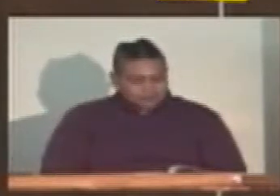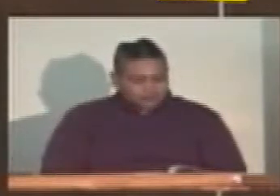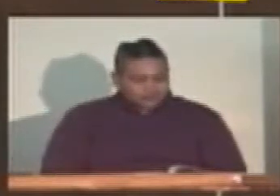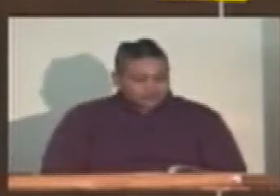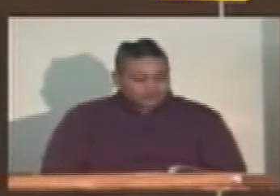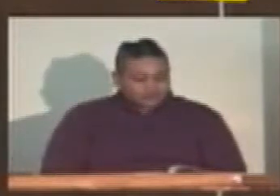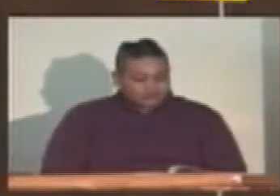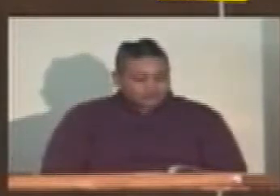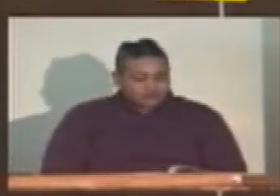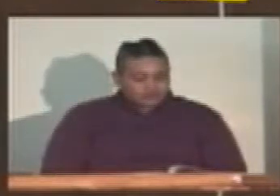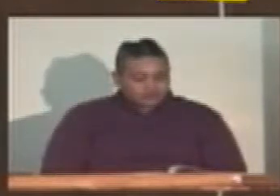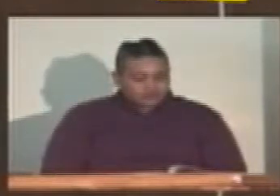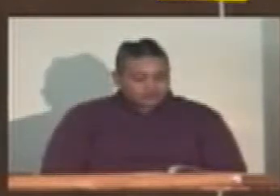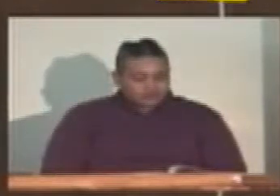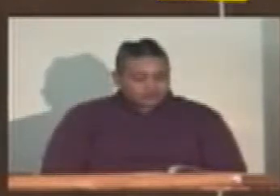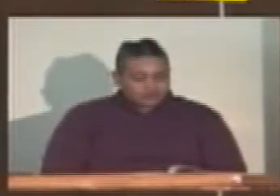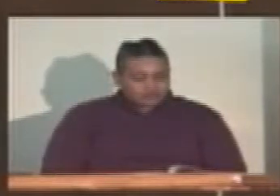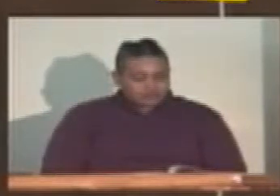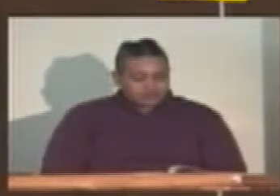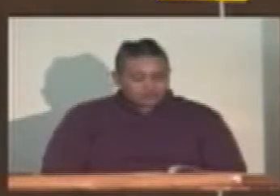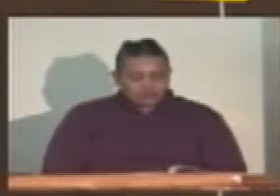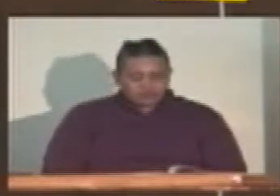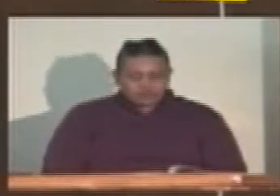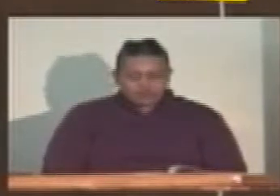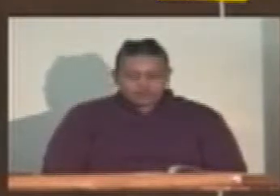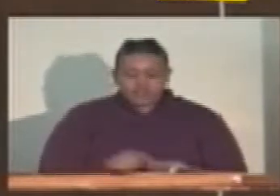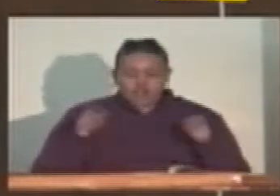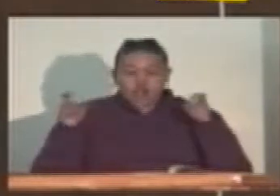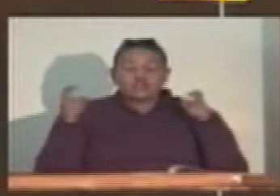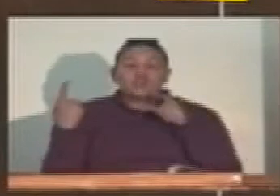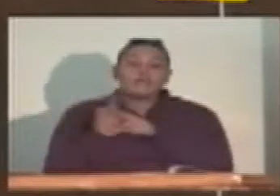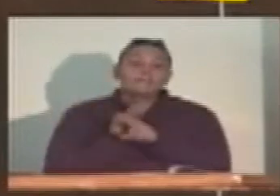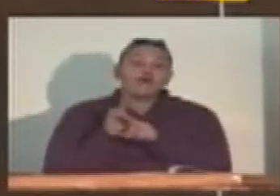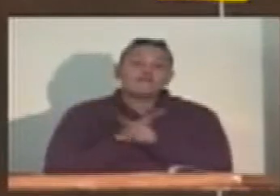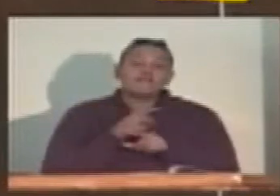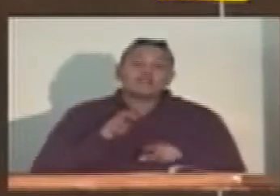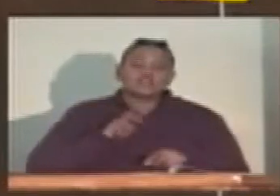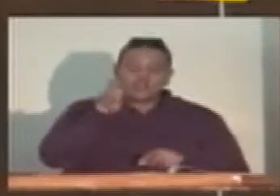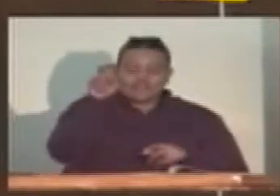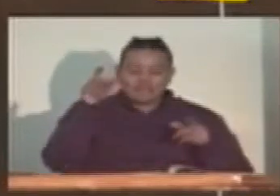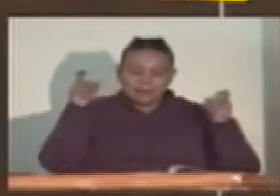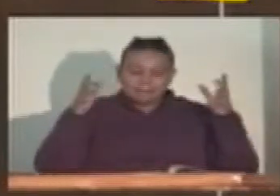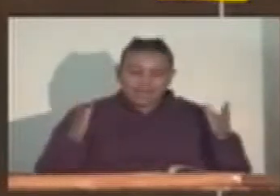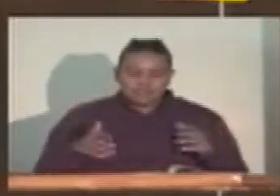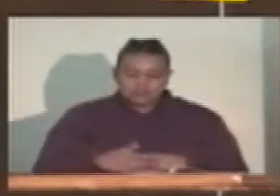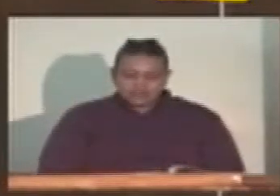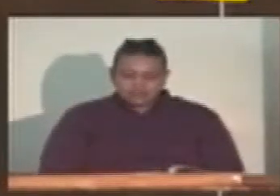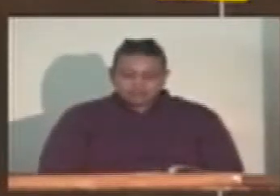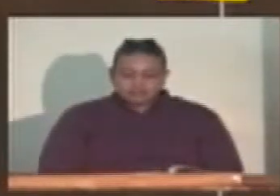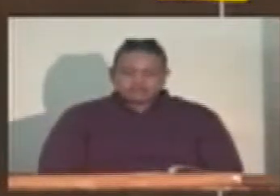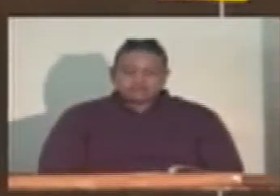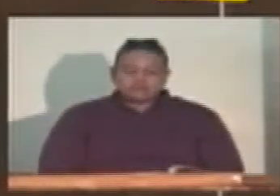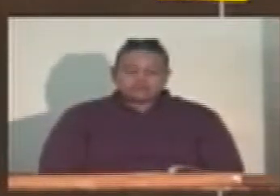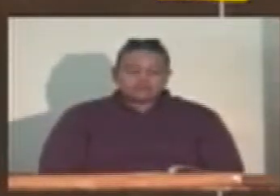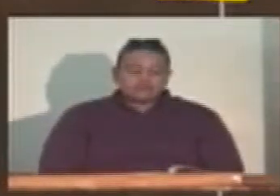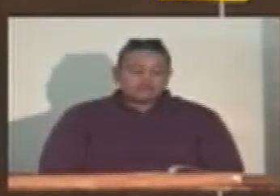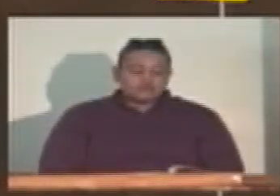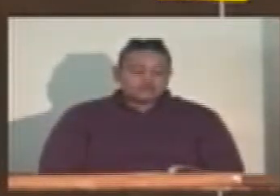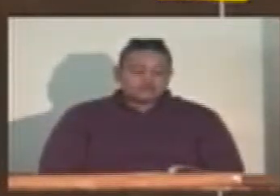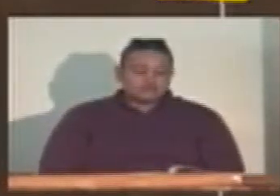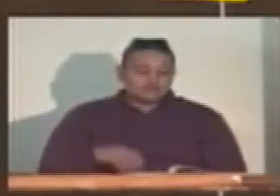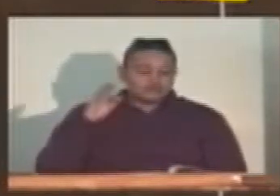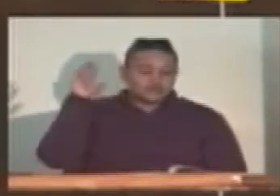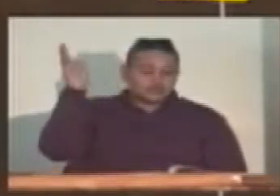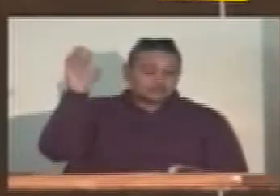control and proper traffic management. Mr. Speaker, there has been